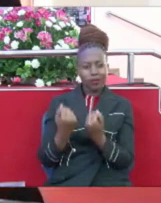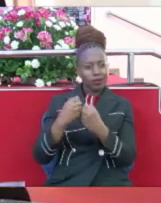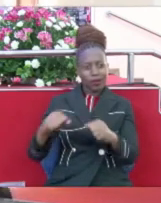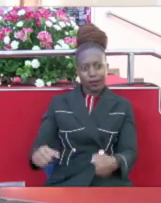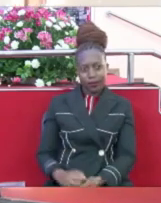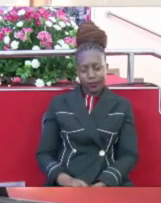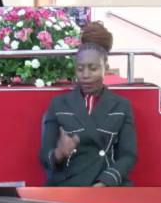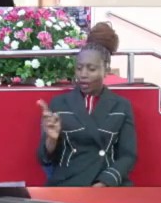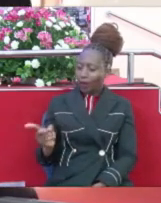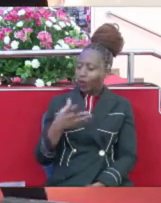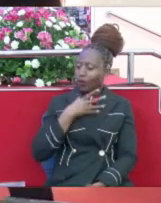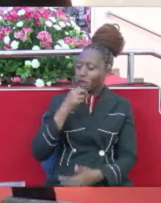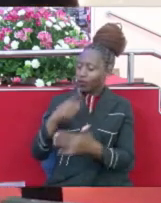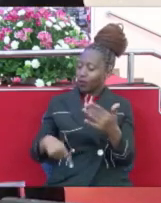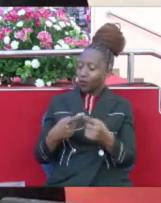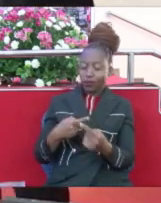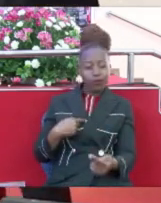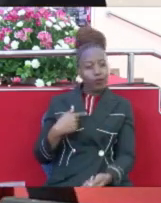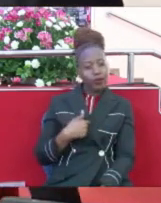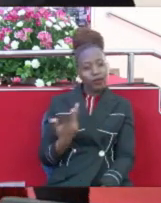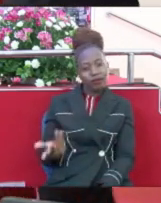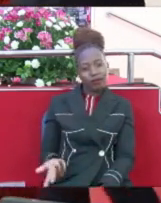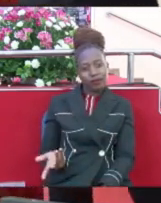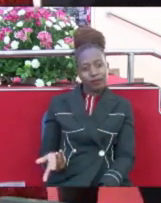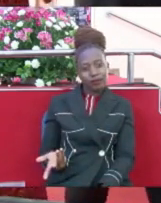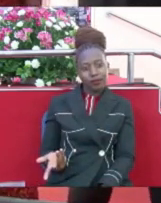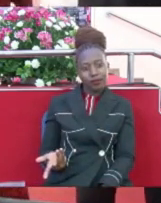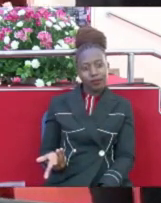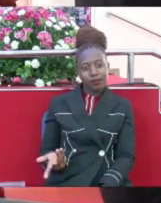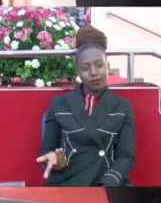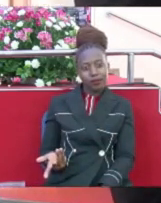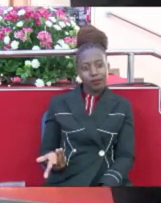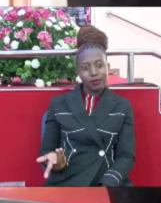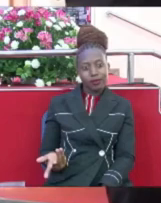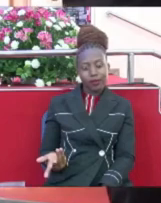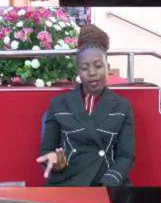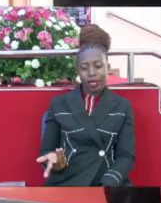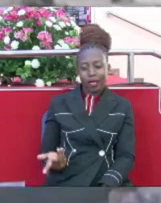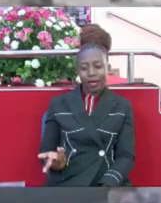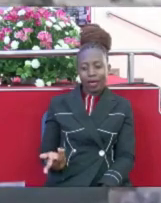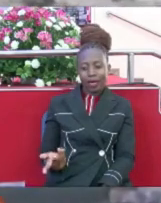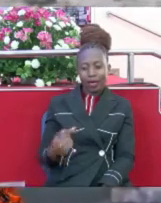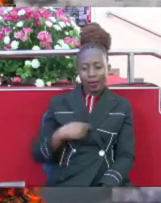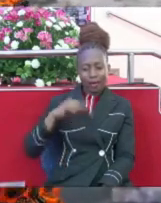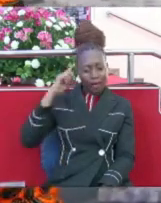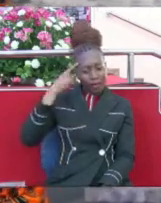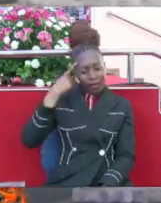What do you want from me? And I think that is what Elisha was waiting for.